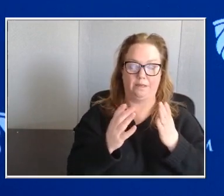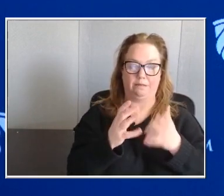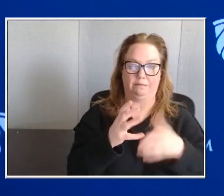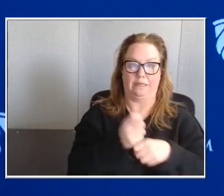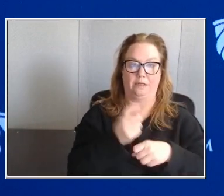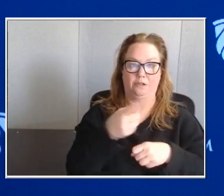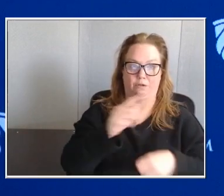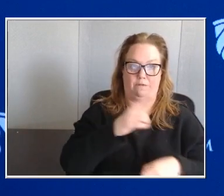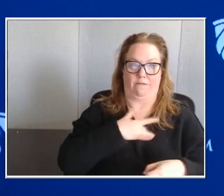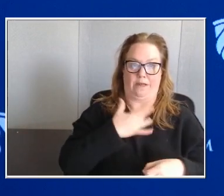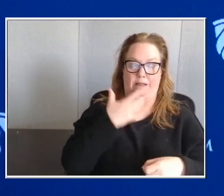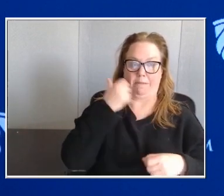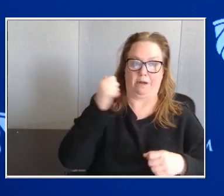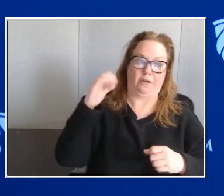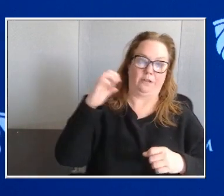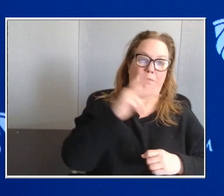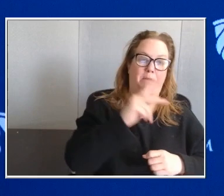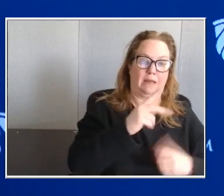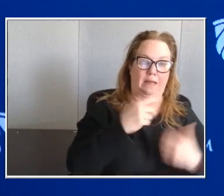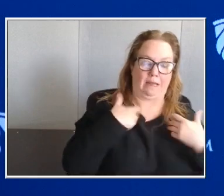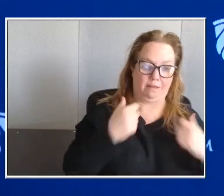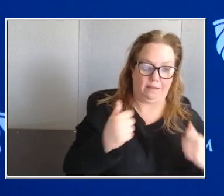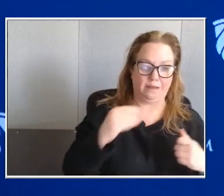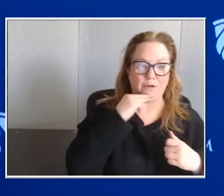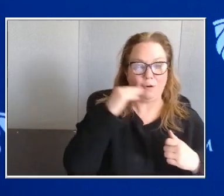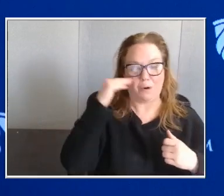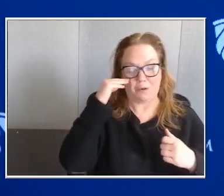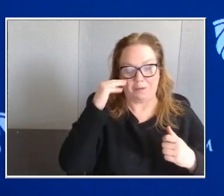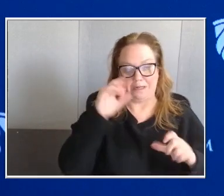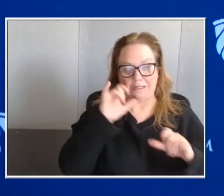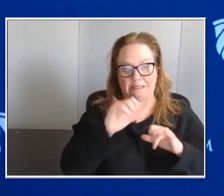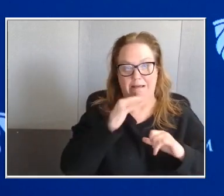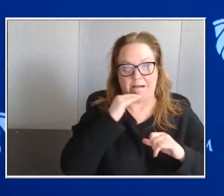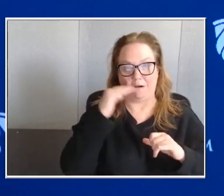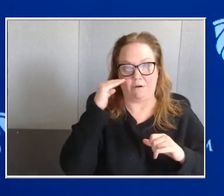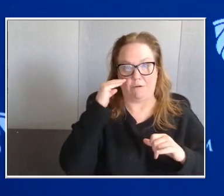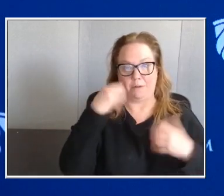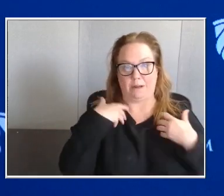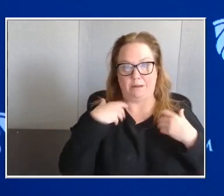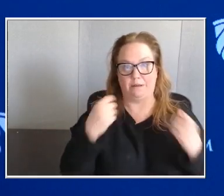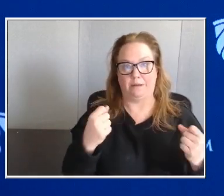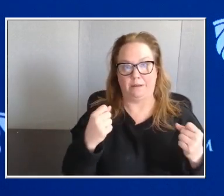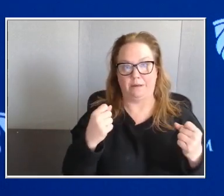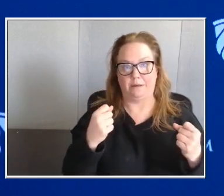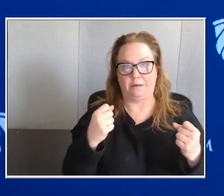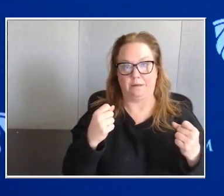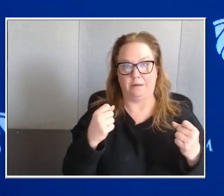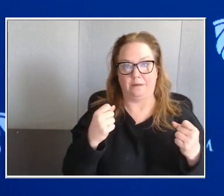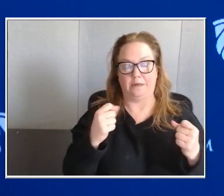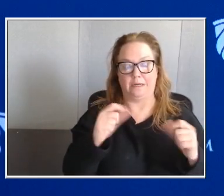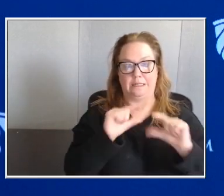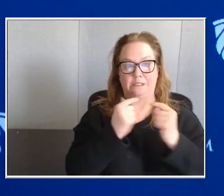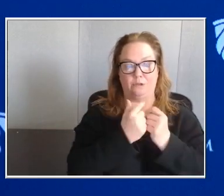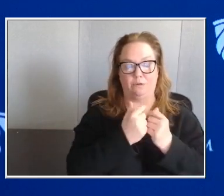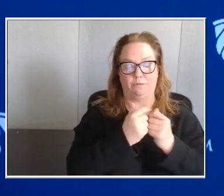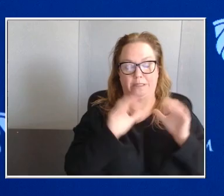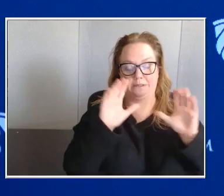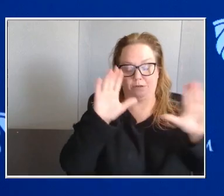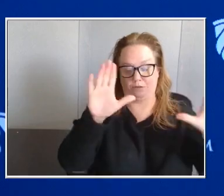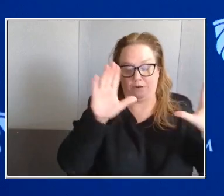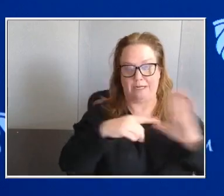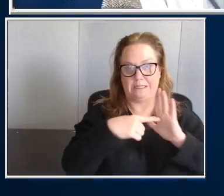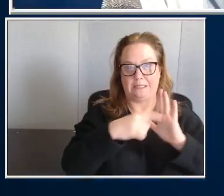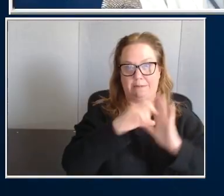feeling better, get you back on your feet, and get you home and keep you home and safe and healthy. And I think this group here is a good example